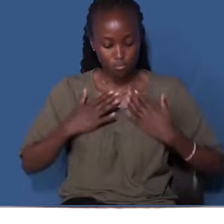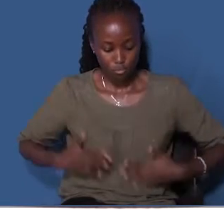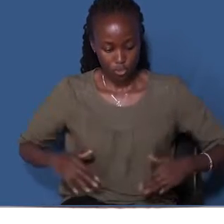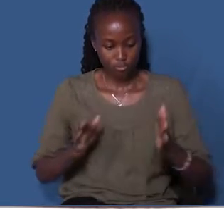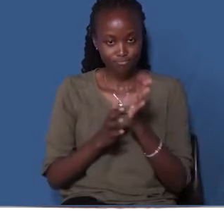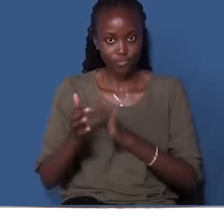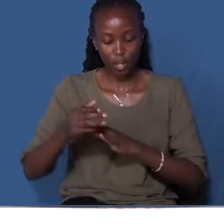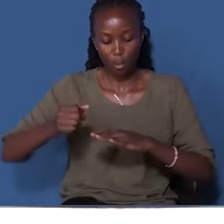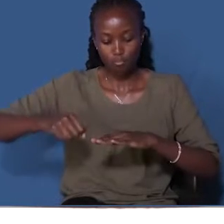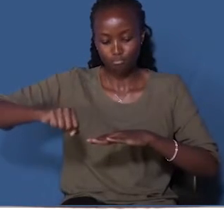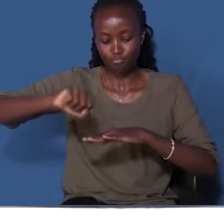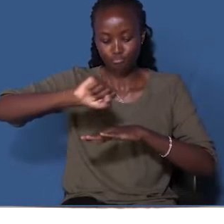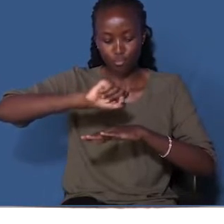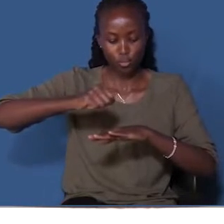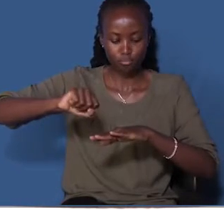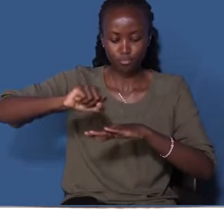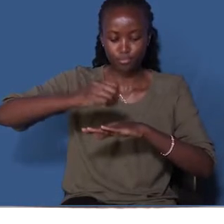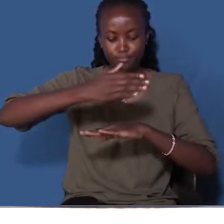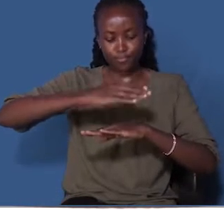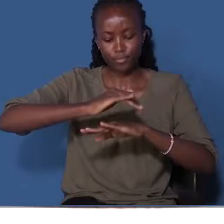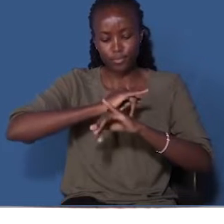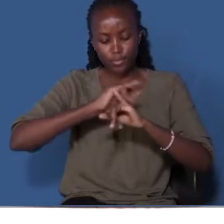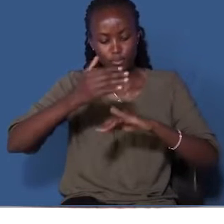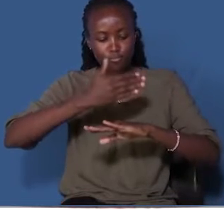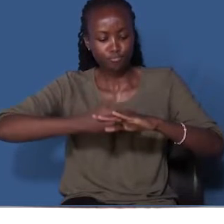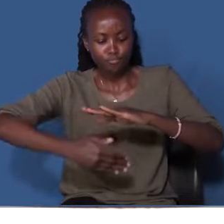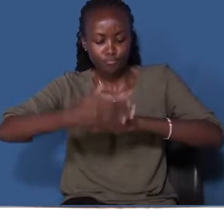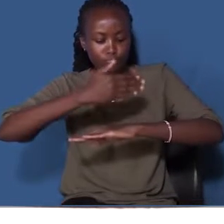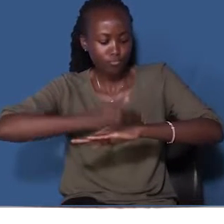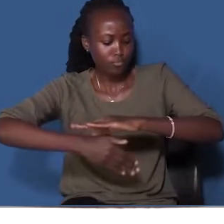pouring fragrance on him, acts of piety and love,